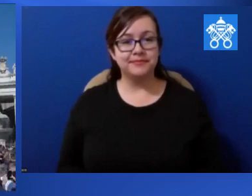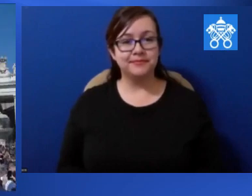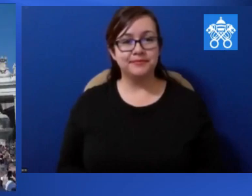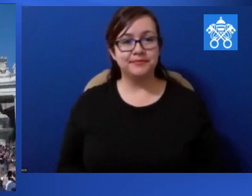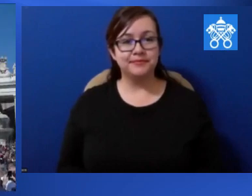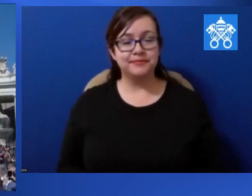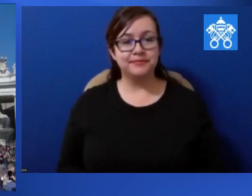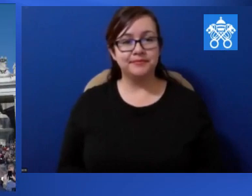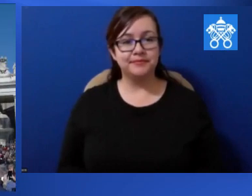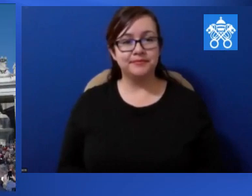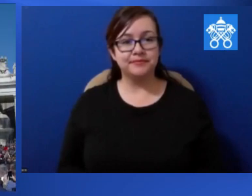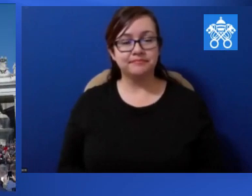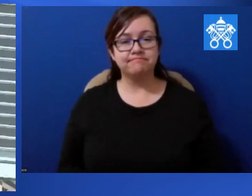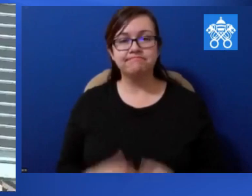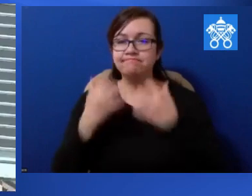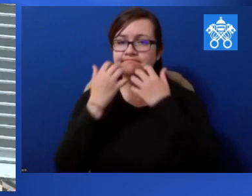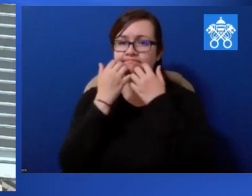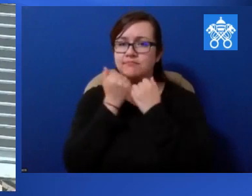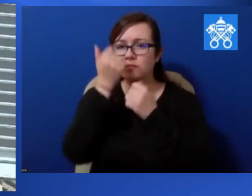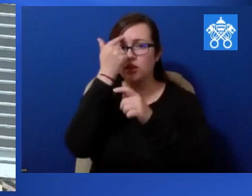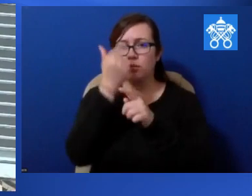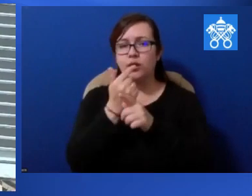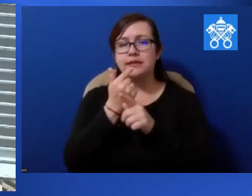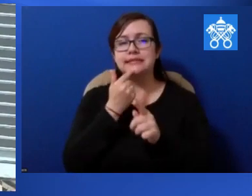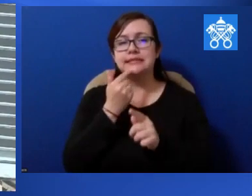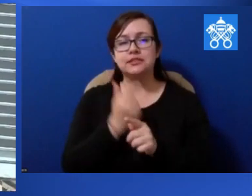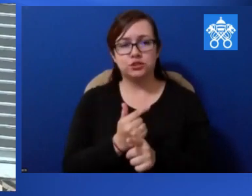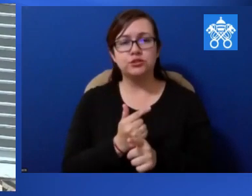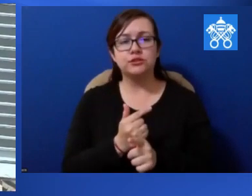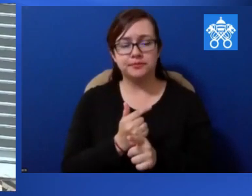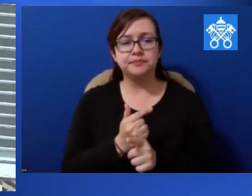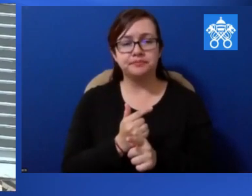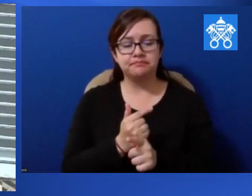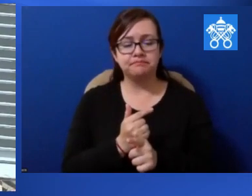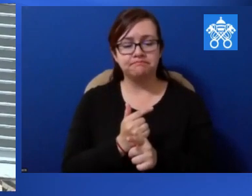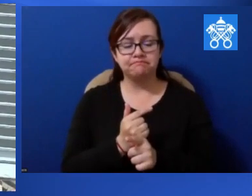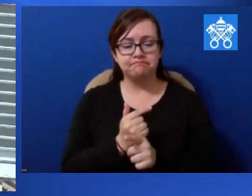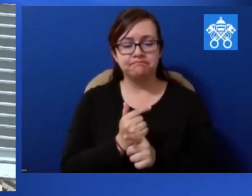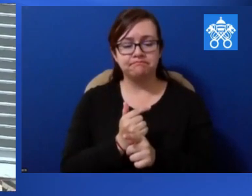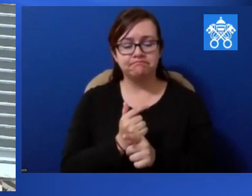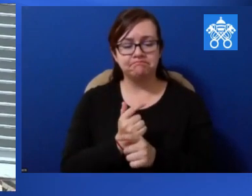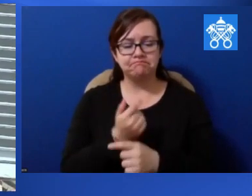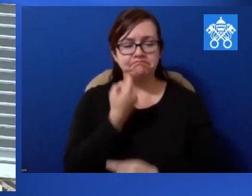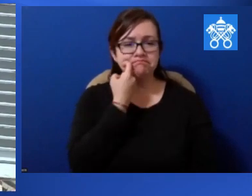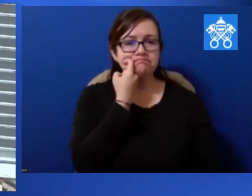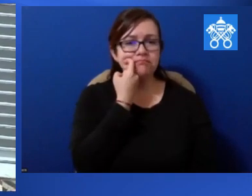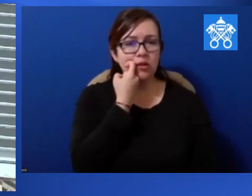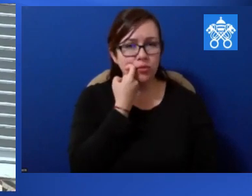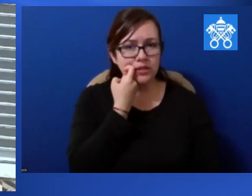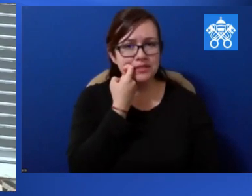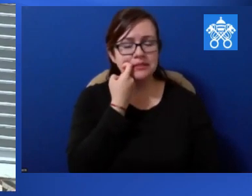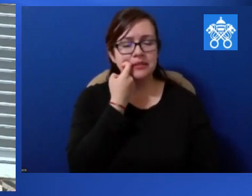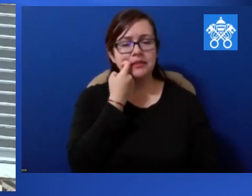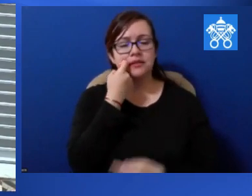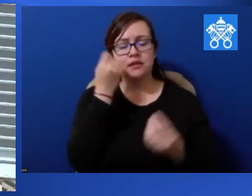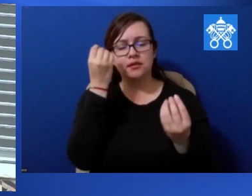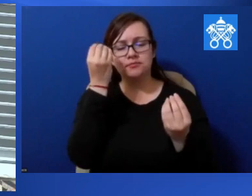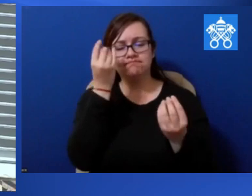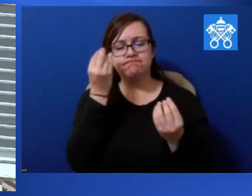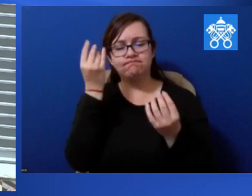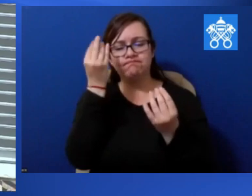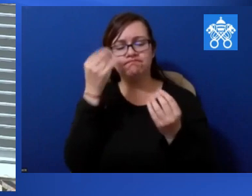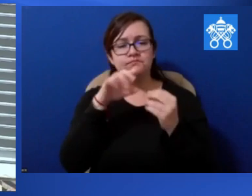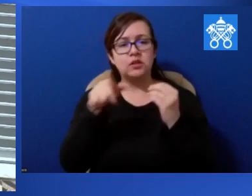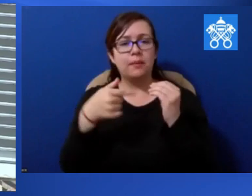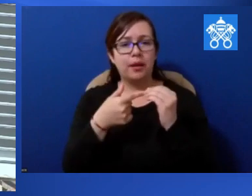Cari fratelli e sorelle, dear brothers and sisters, in these days, my thought often goes